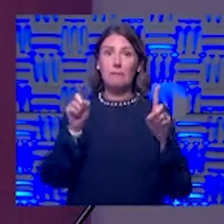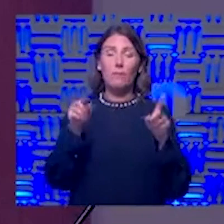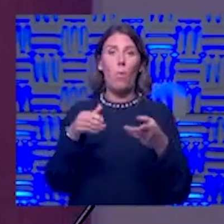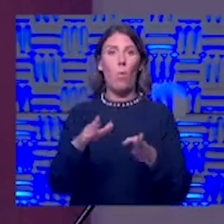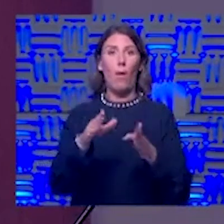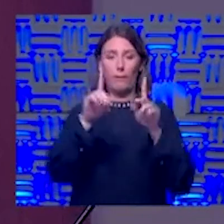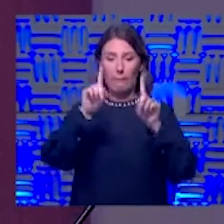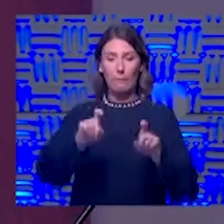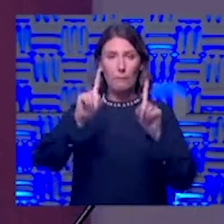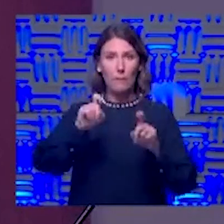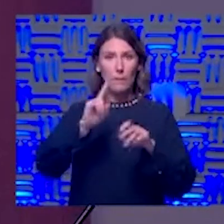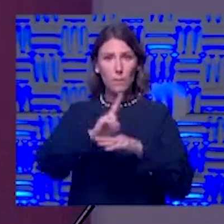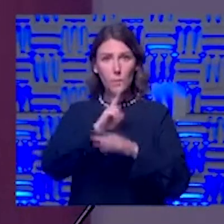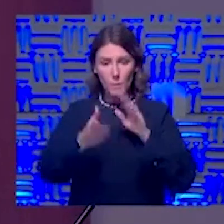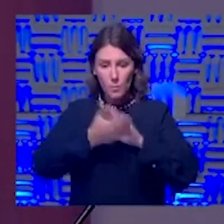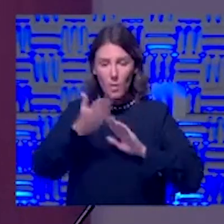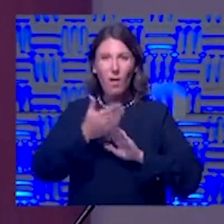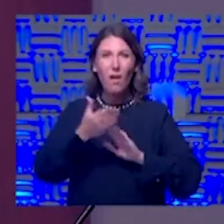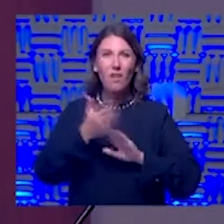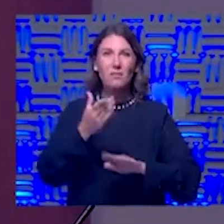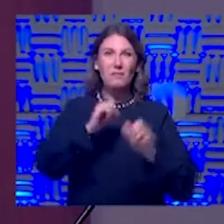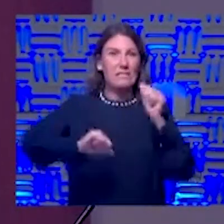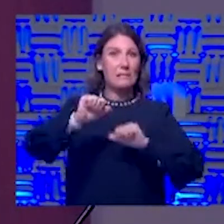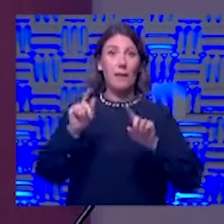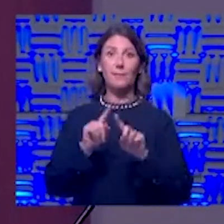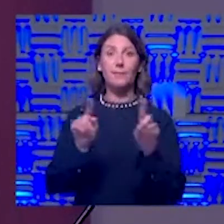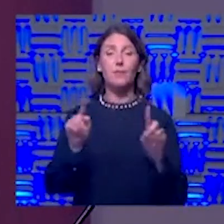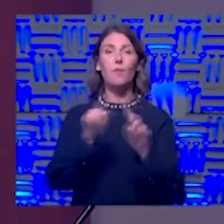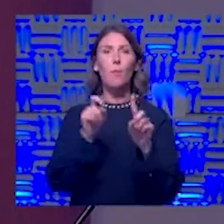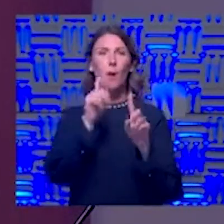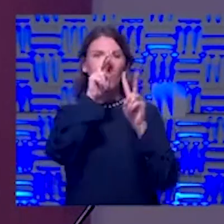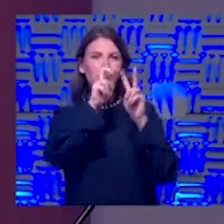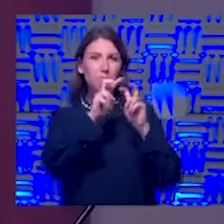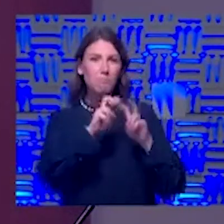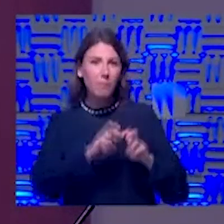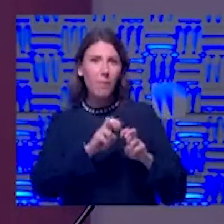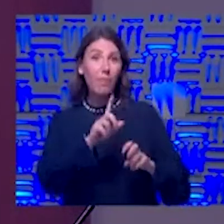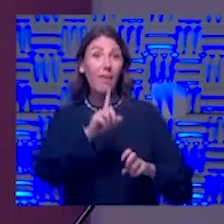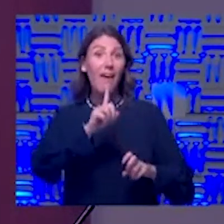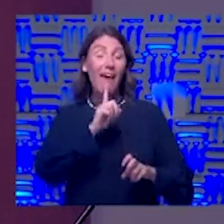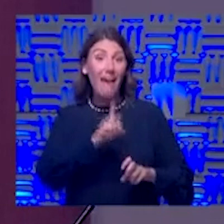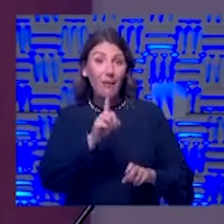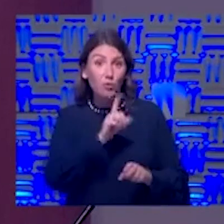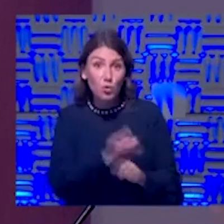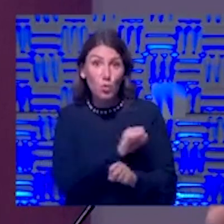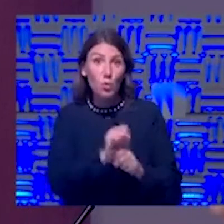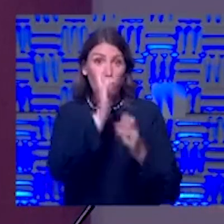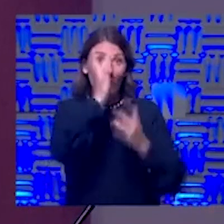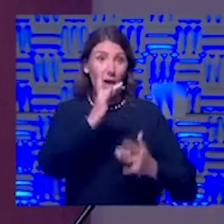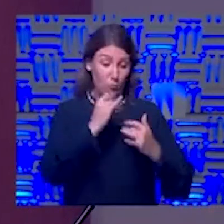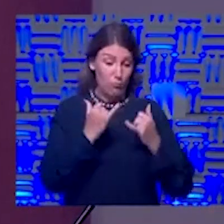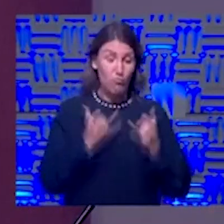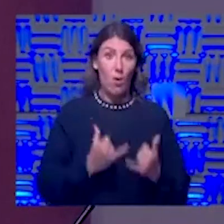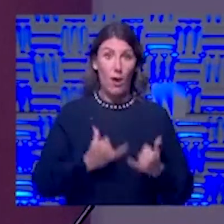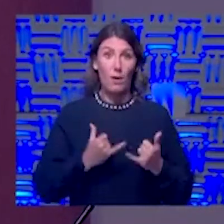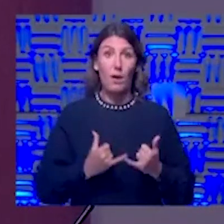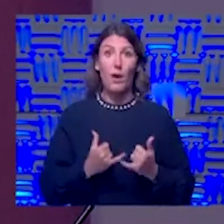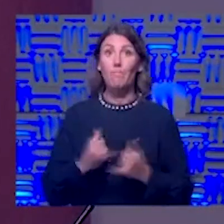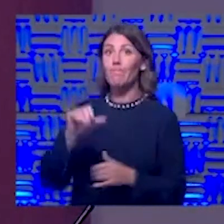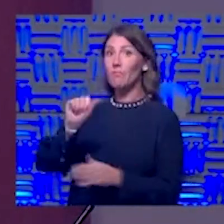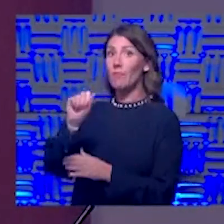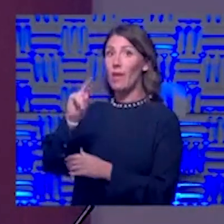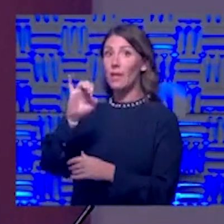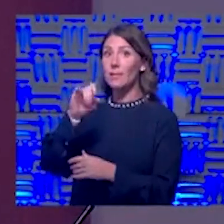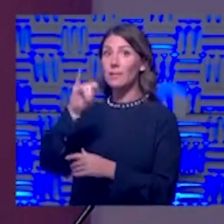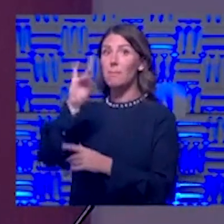run, different sort of science behind it, but it's looking for the actual virus being present right now. Antibodies are your sort of what your